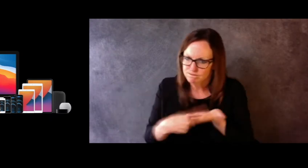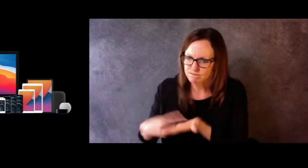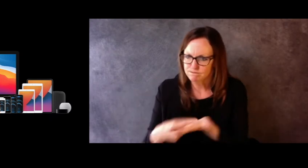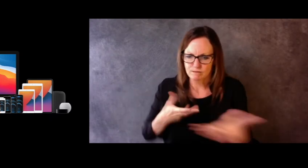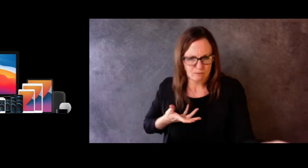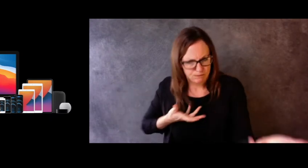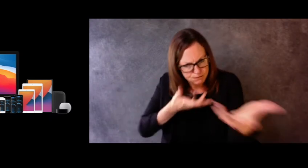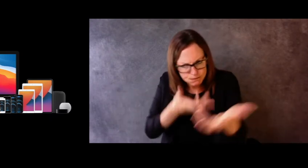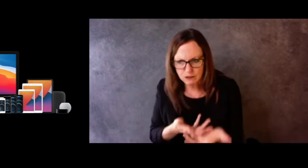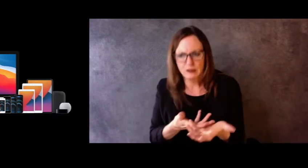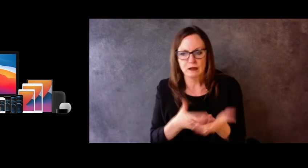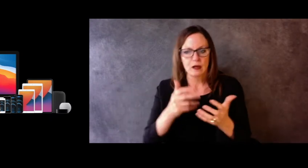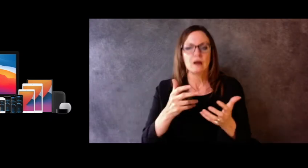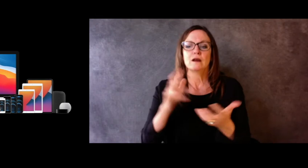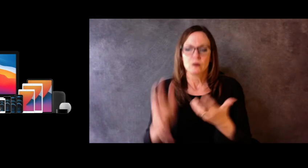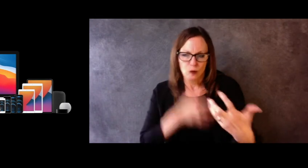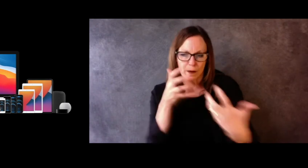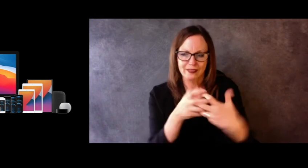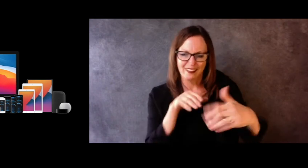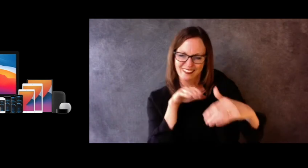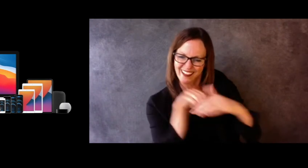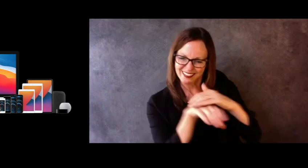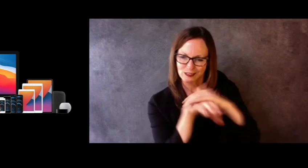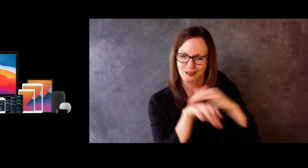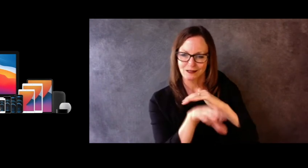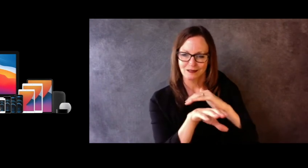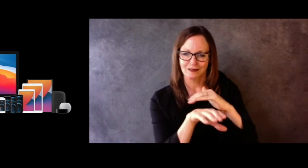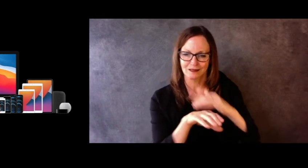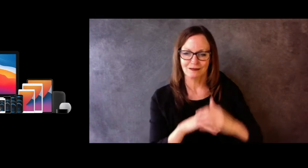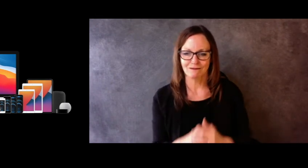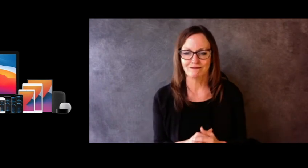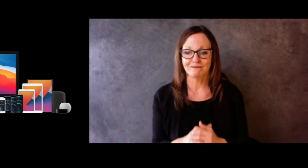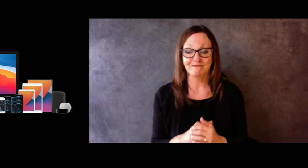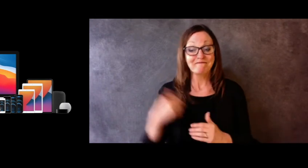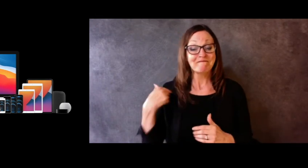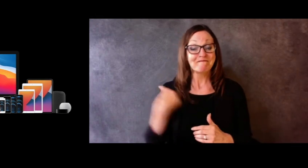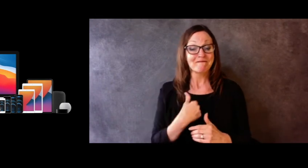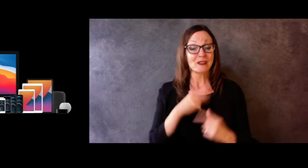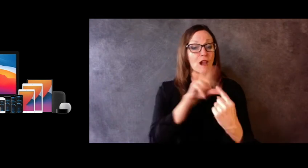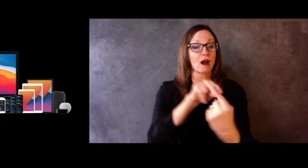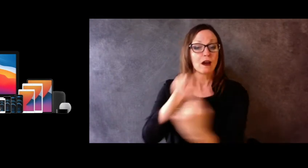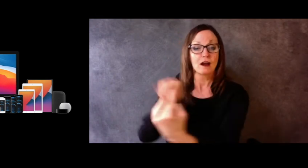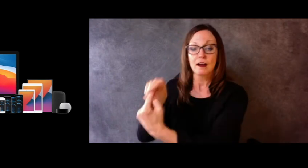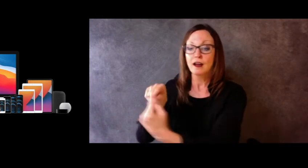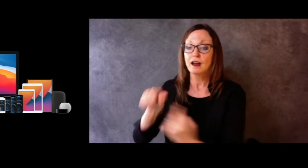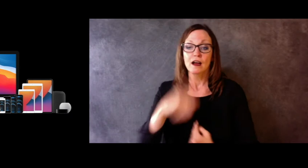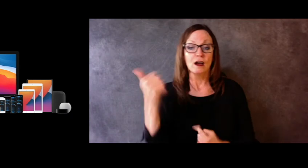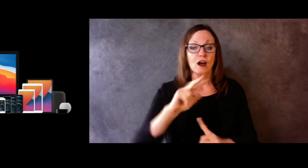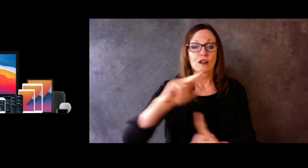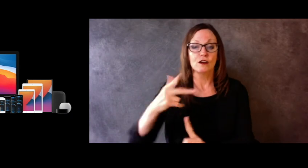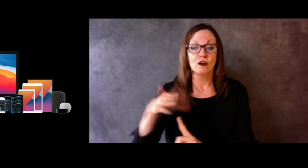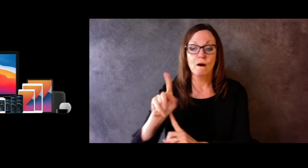products, the operating systems. We don't rely on third parties to do it for us, and we don't bolt it on as an afterthought. It's a part of Apple's